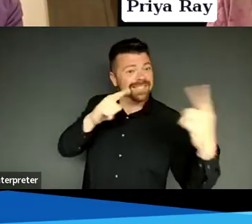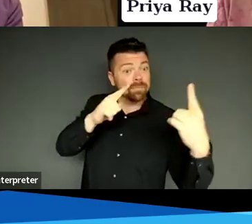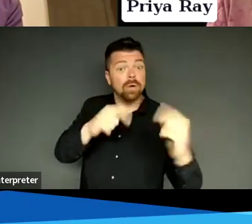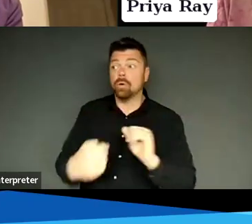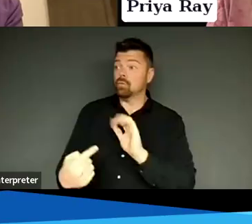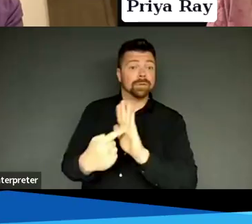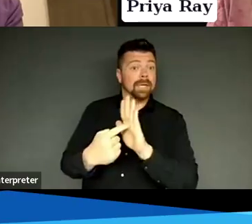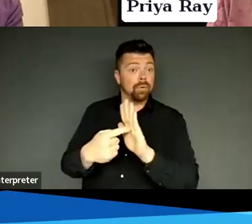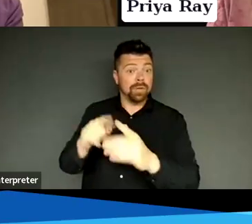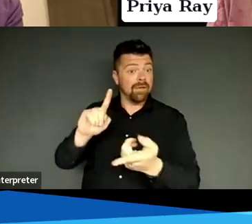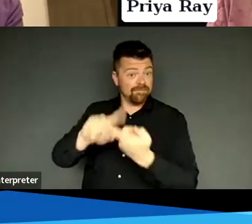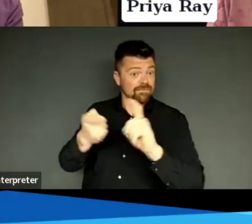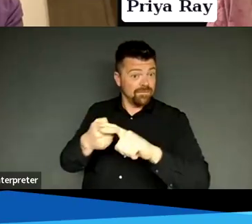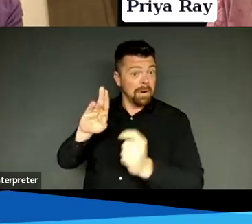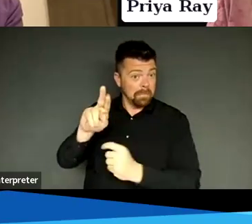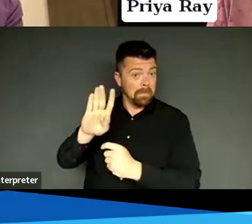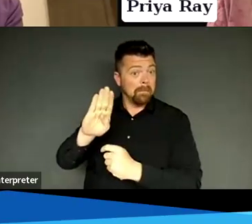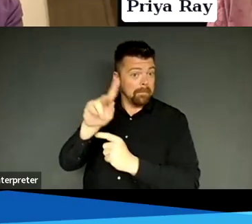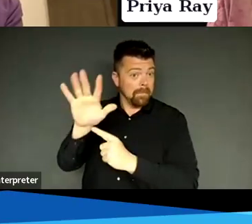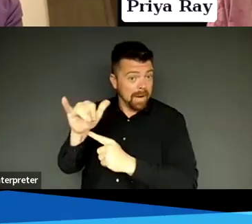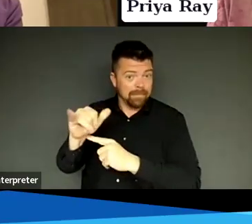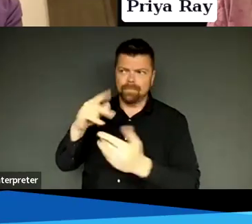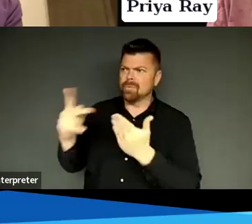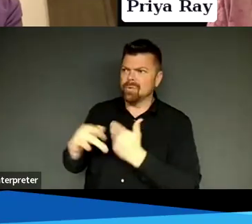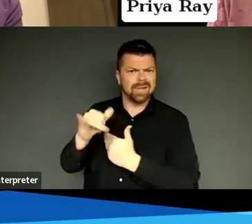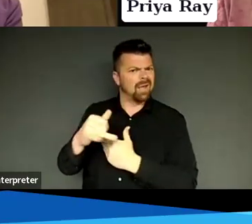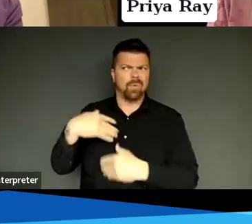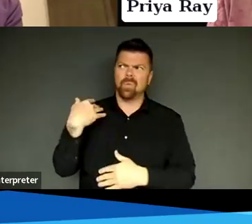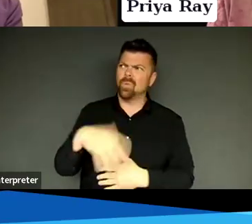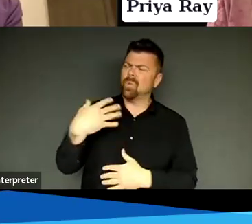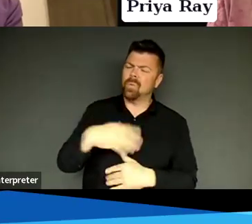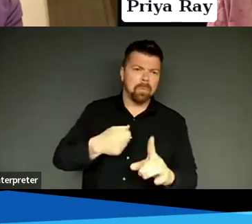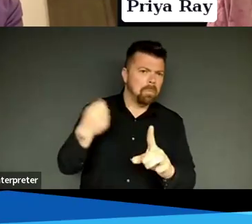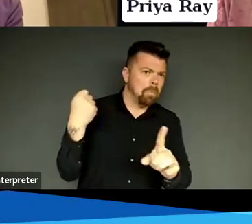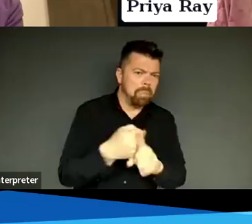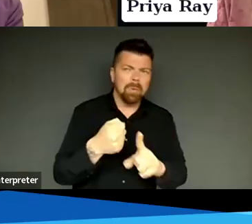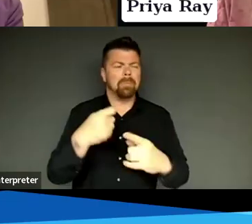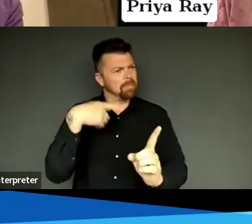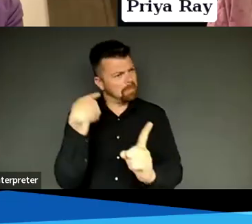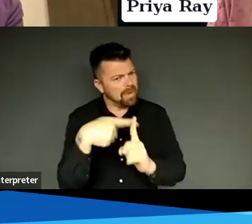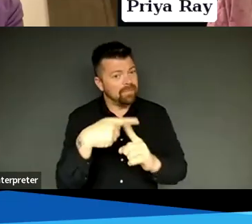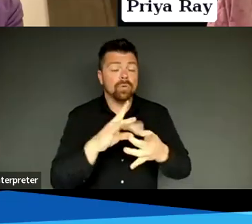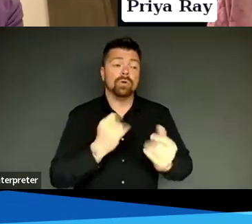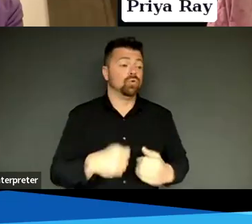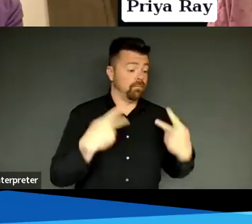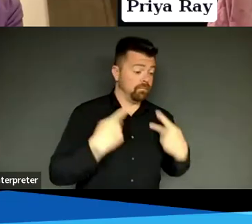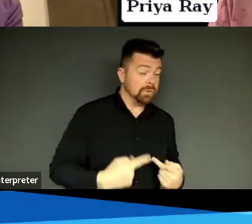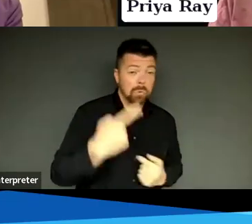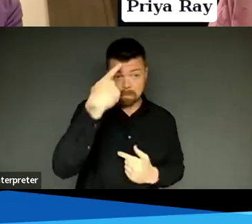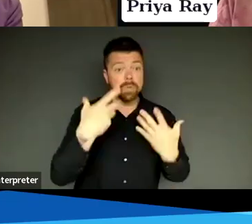program, Eric, it's like it makes such a huge difference Yeah. for physical and mental health, in my opinion. Yes.